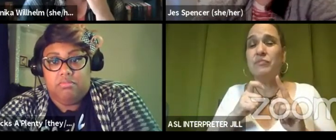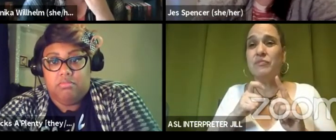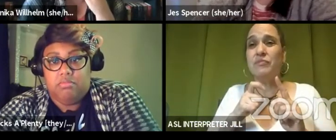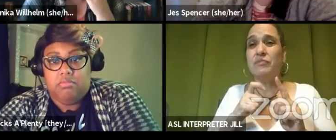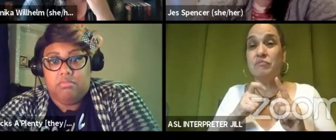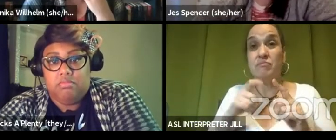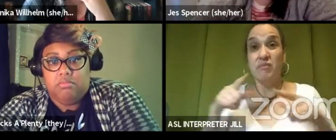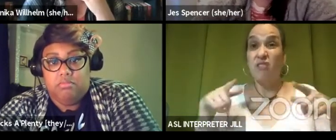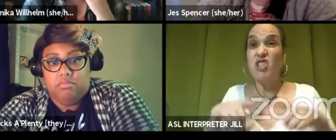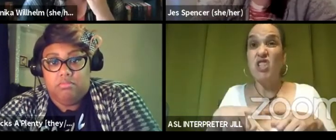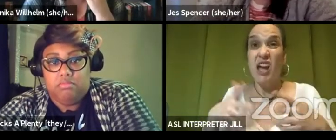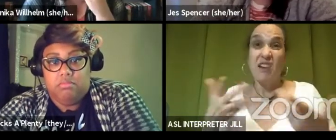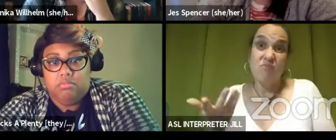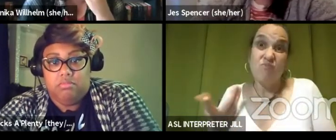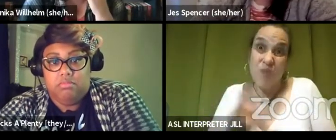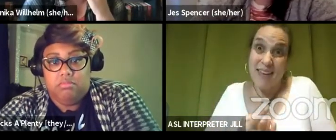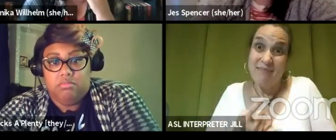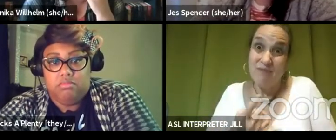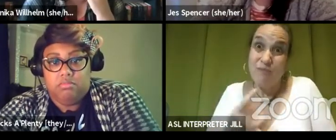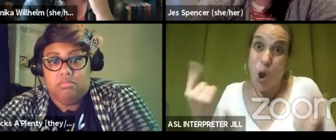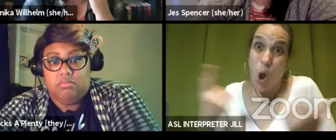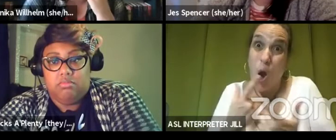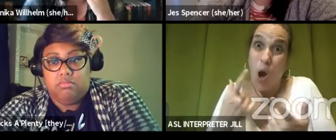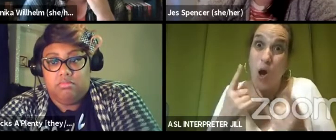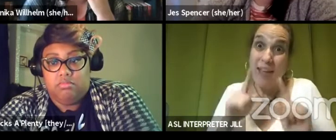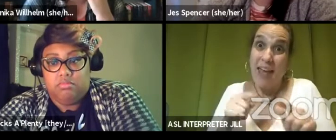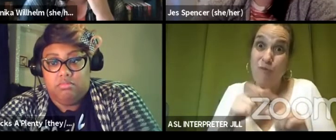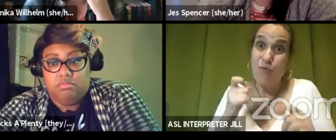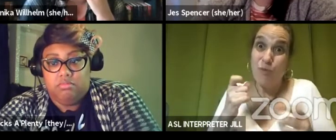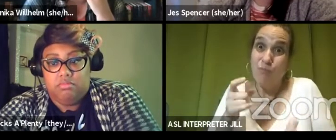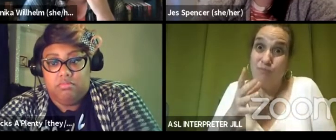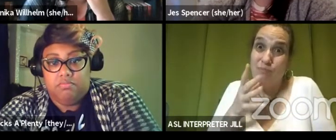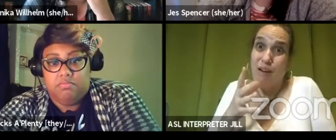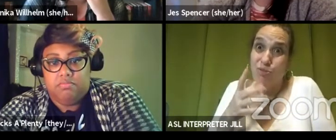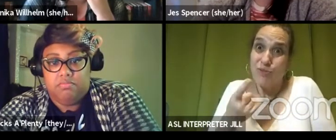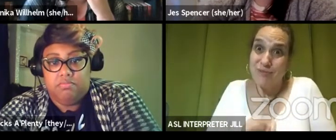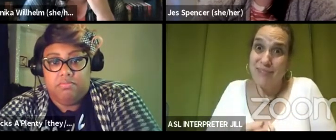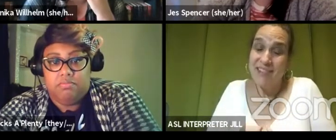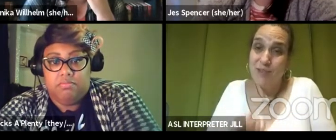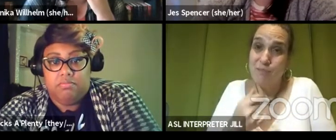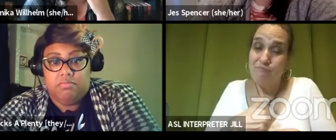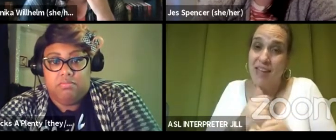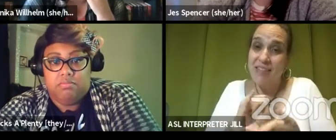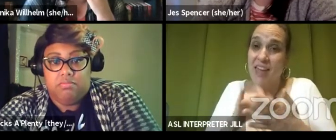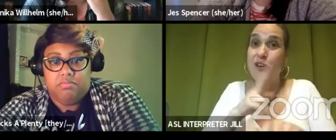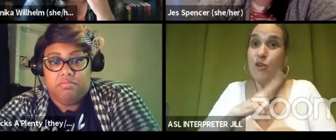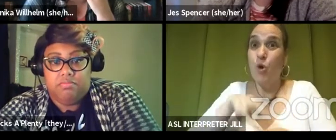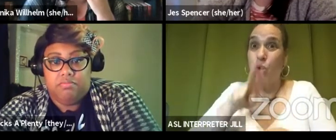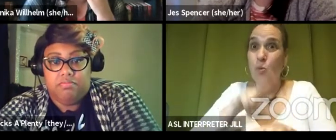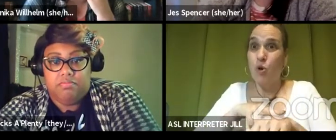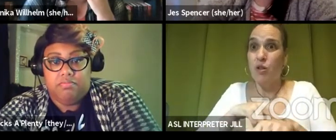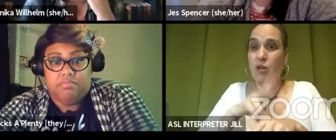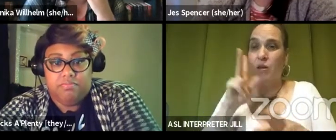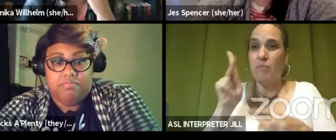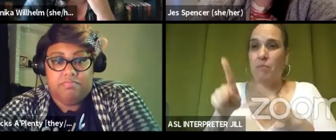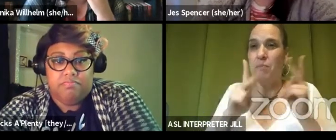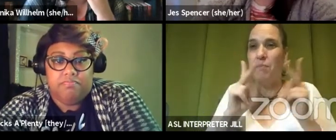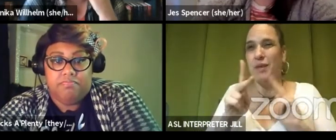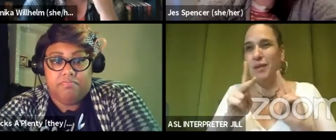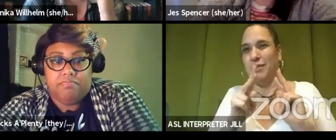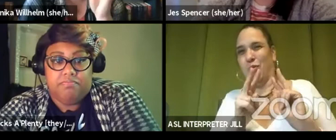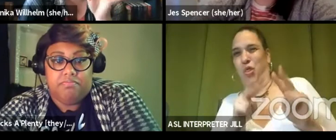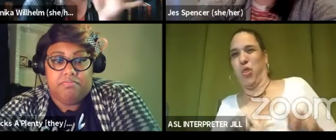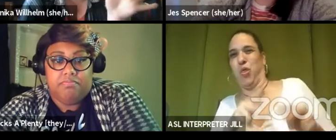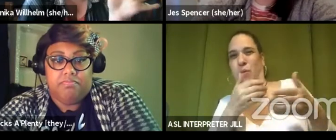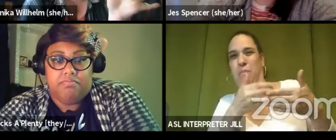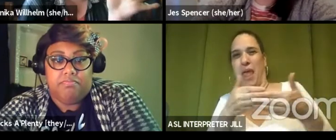right? We all did. So normalize it. The fact that the people look down on the newborn and whatever, I